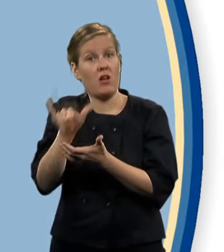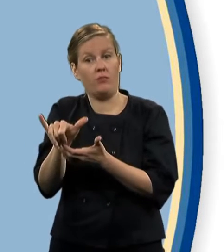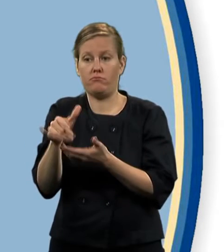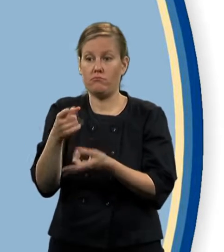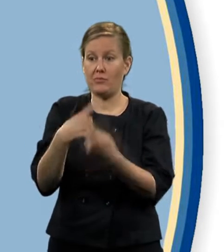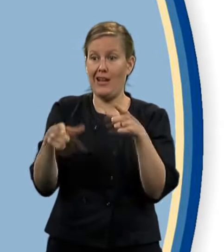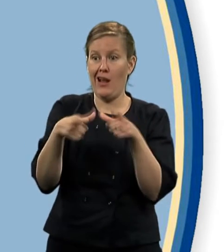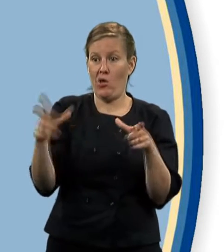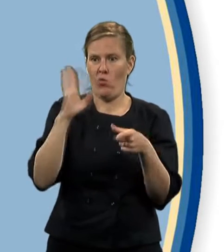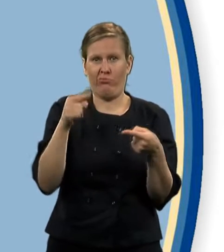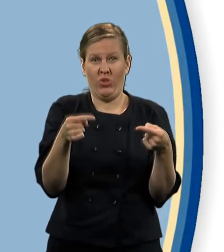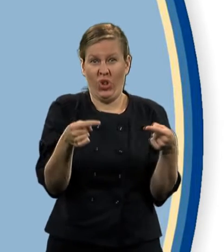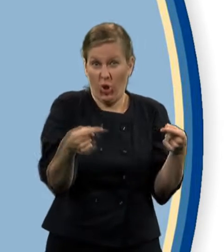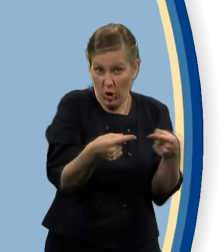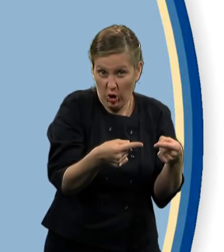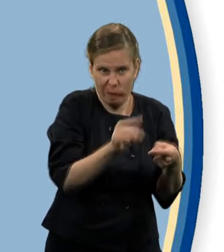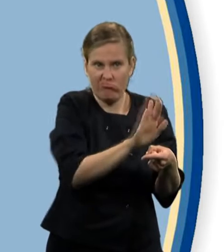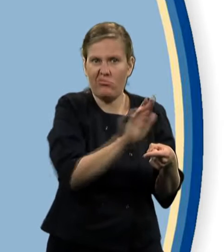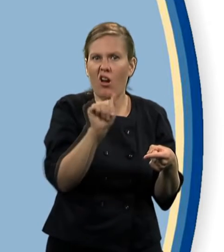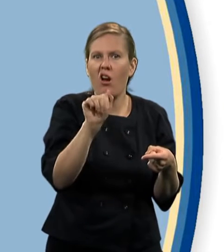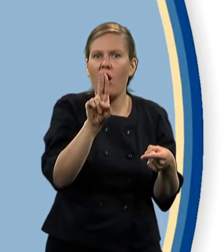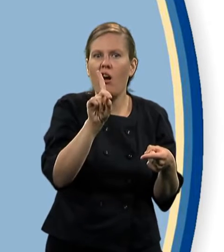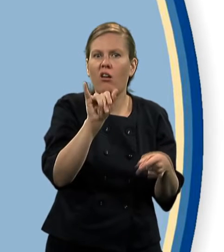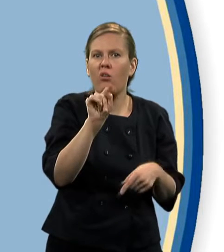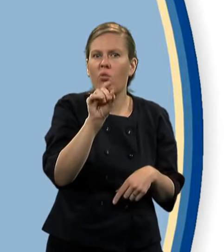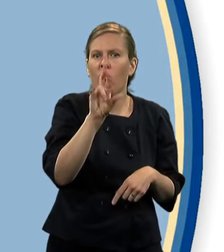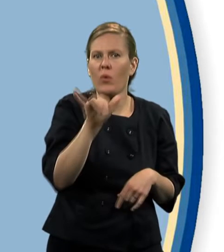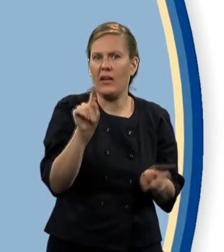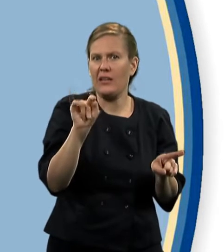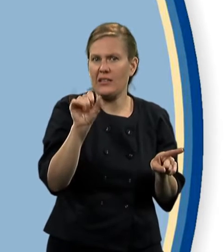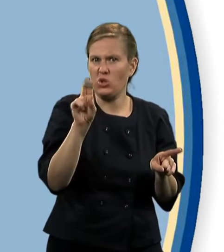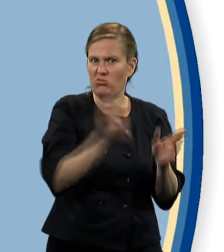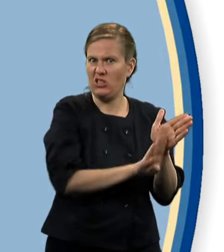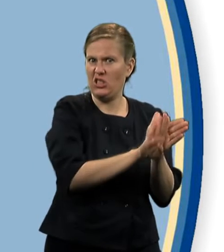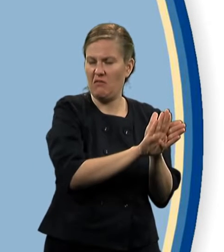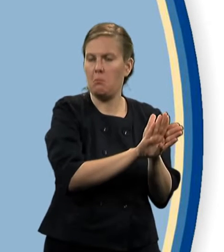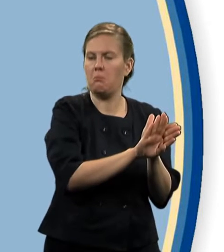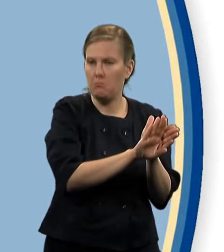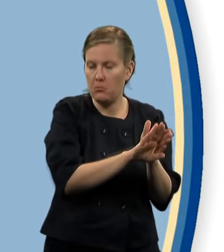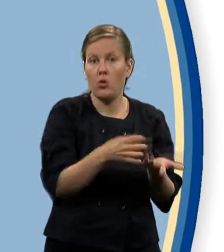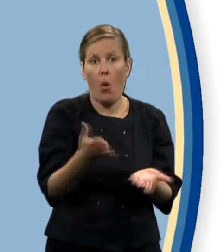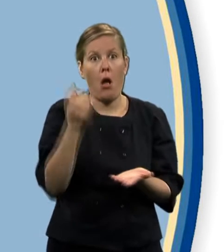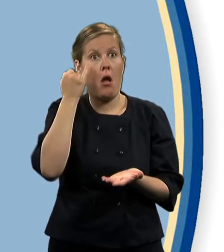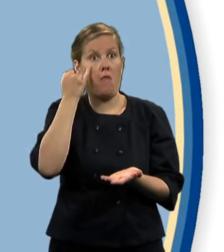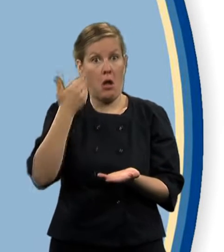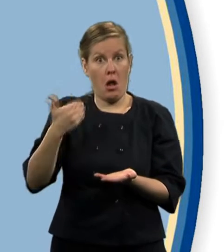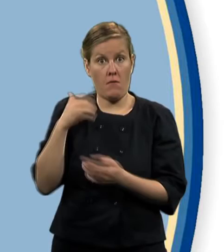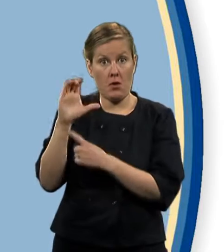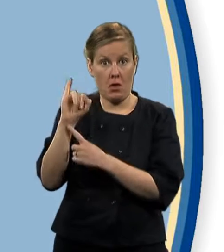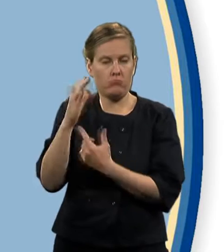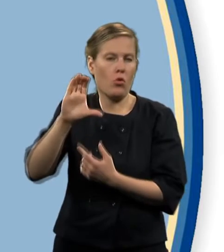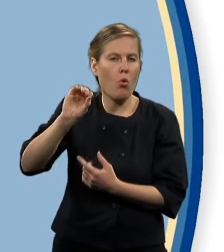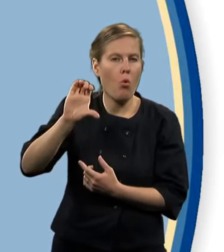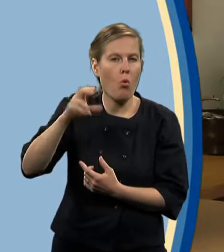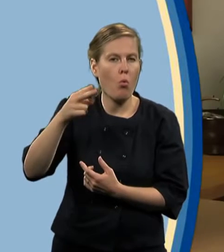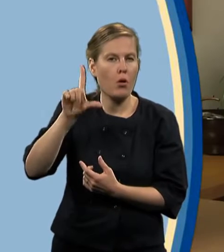offered is that if a young child has cochlear implantation, that you should not expose the child to sign language, because somehow